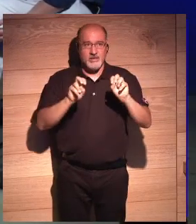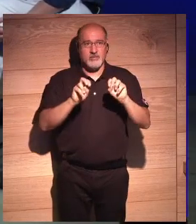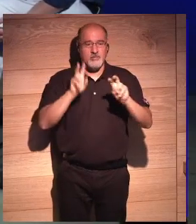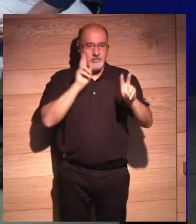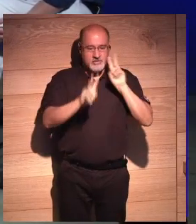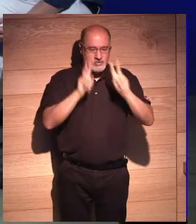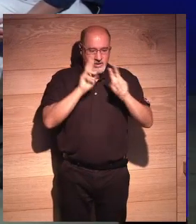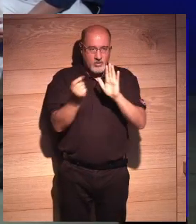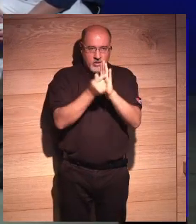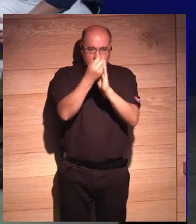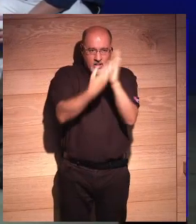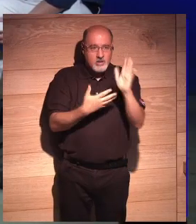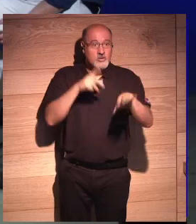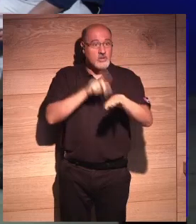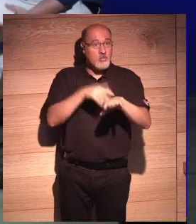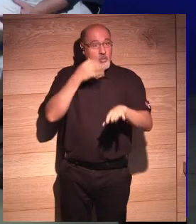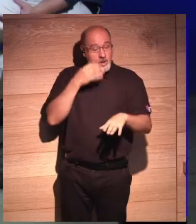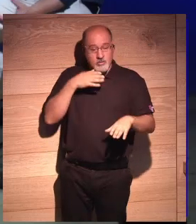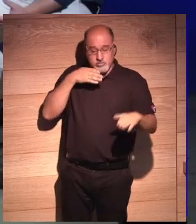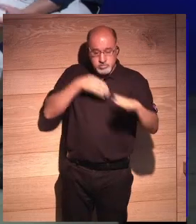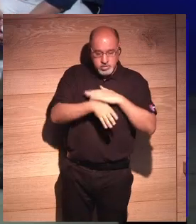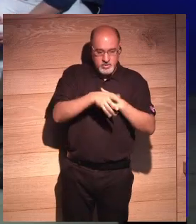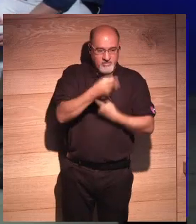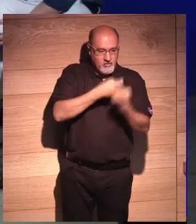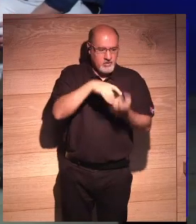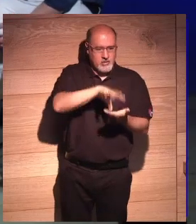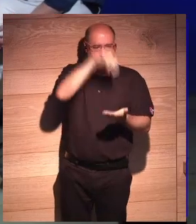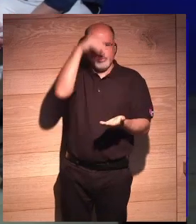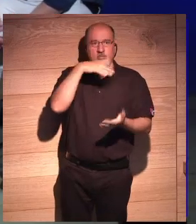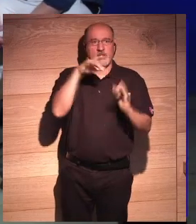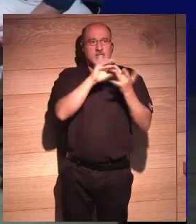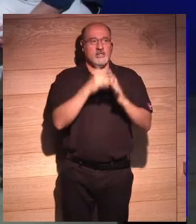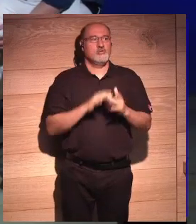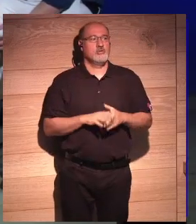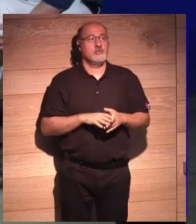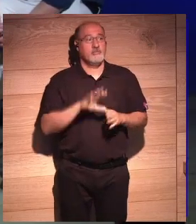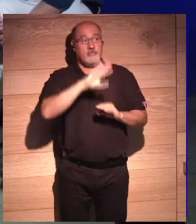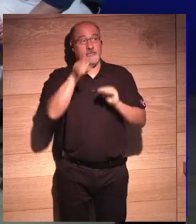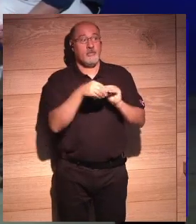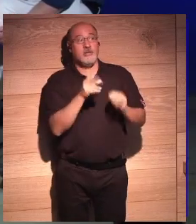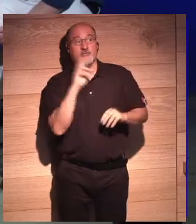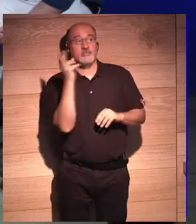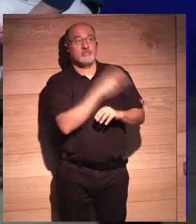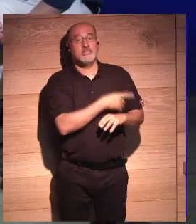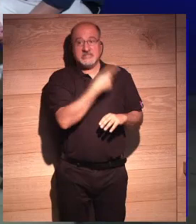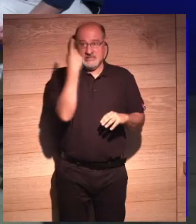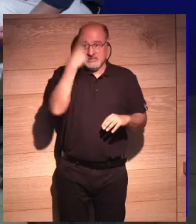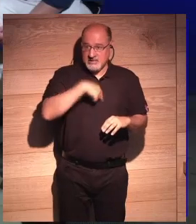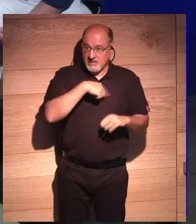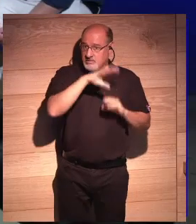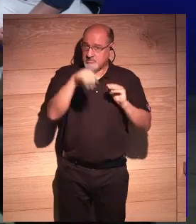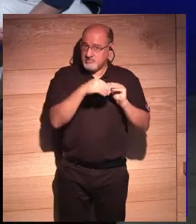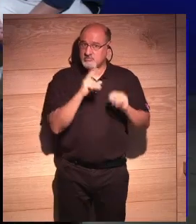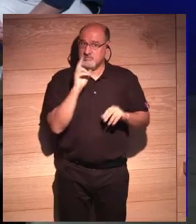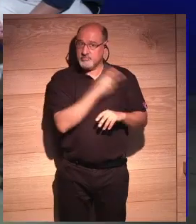investigating everything that has to do with real visualization of real-time data and how to interact with them. Well,